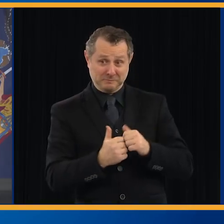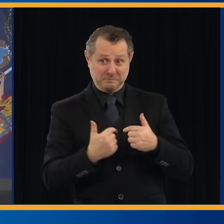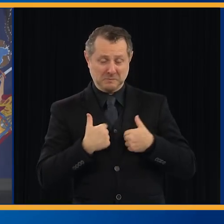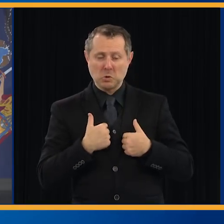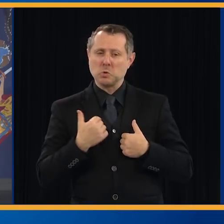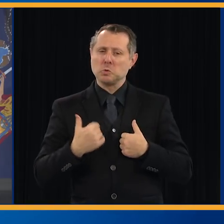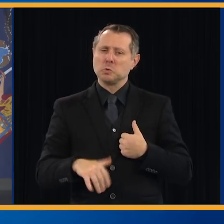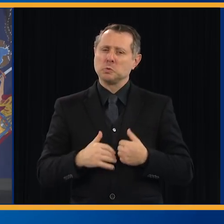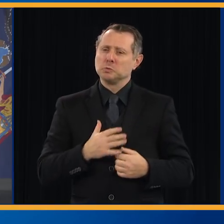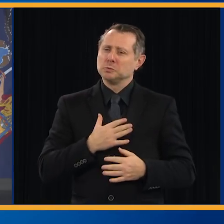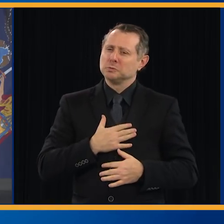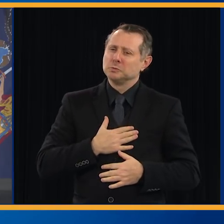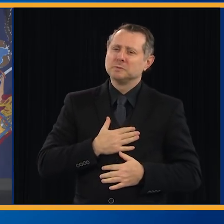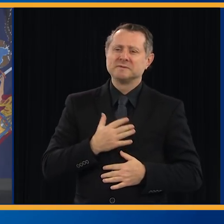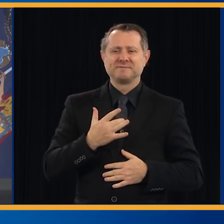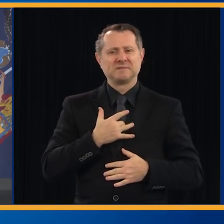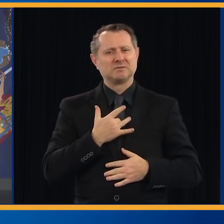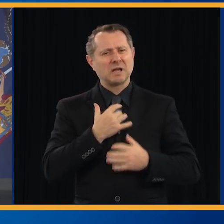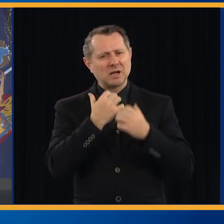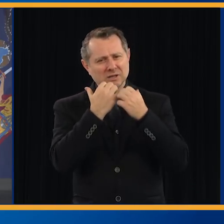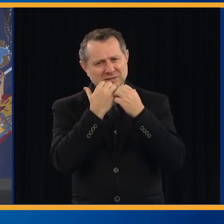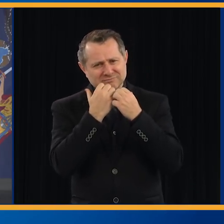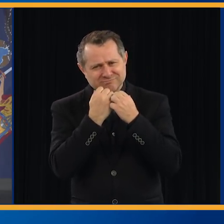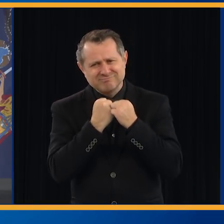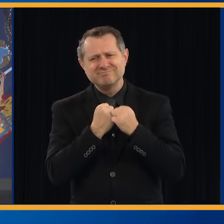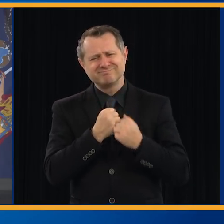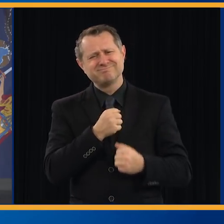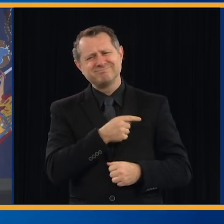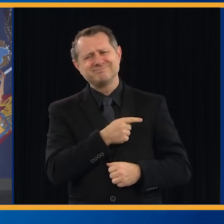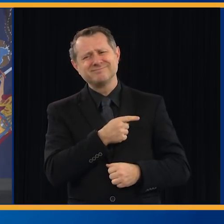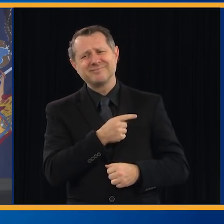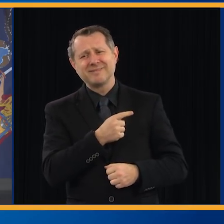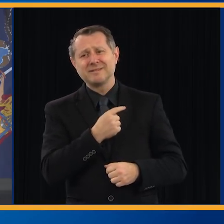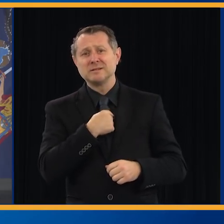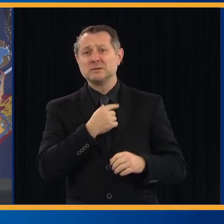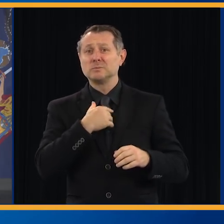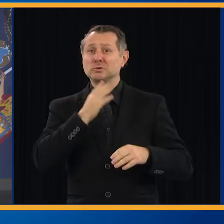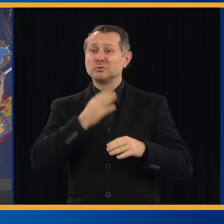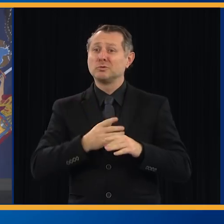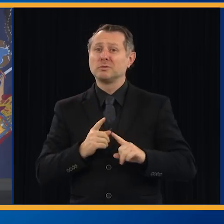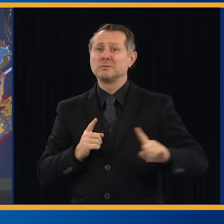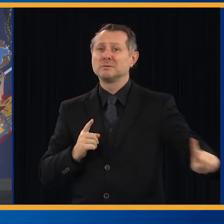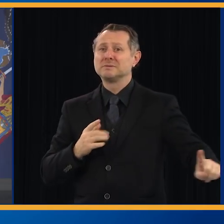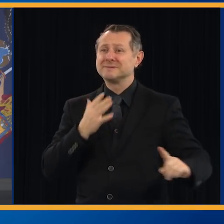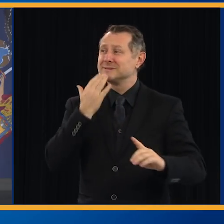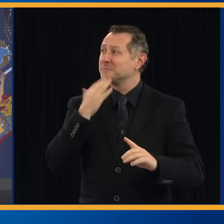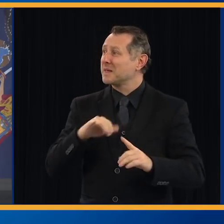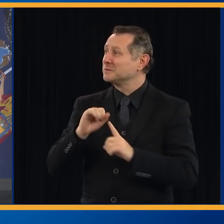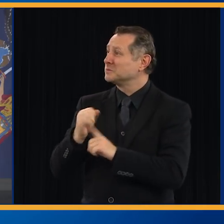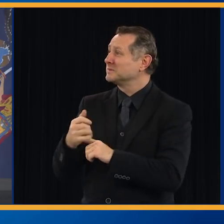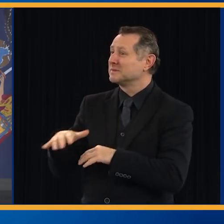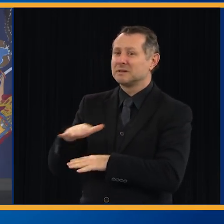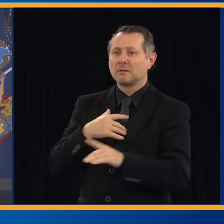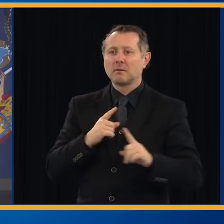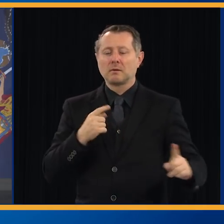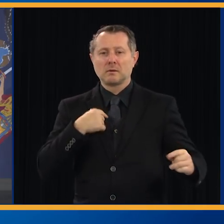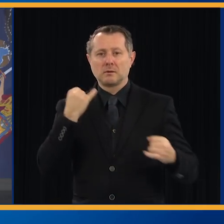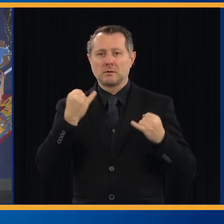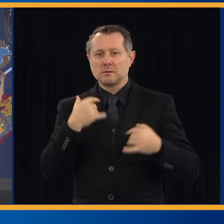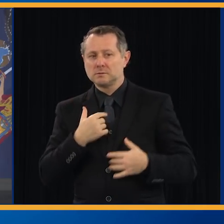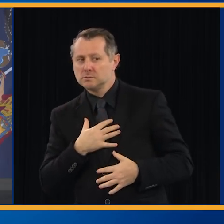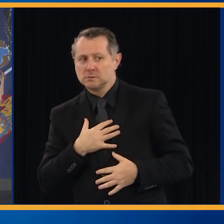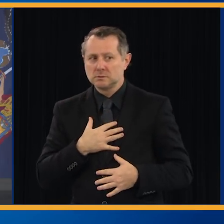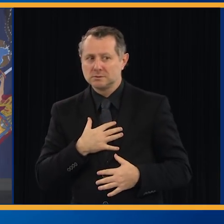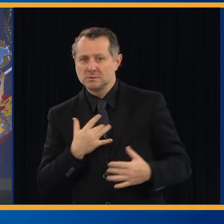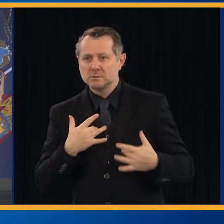home. When your child is not at home, especially at a difficult time like this, you're always wondering,